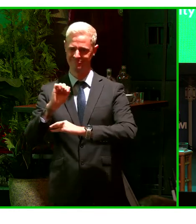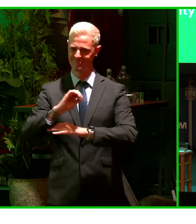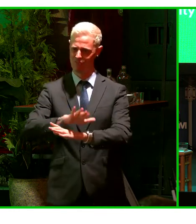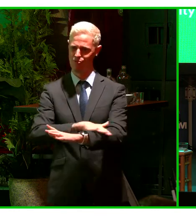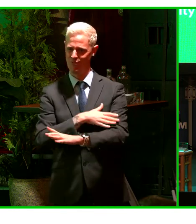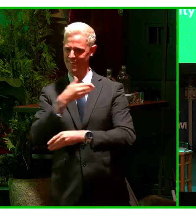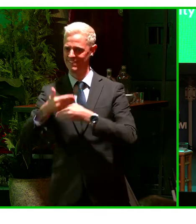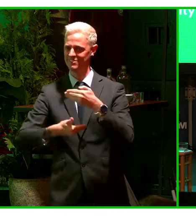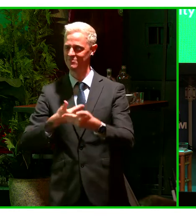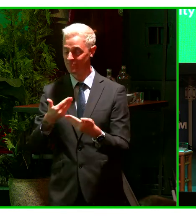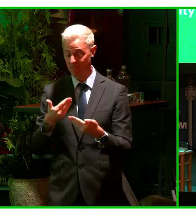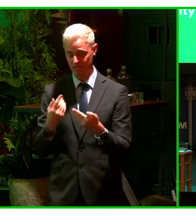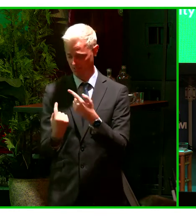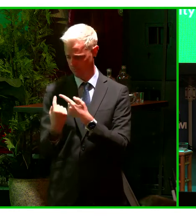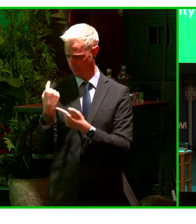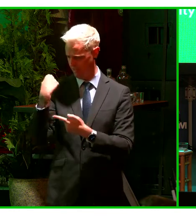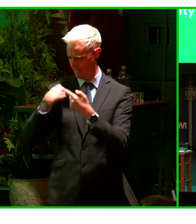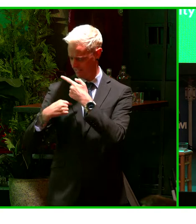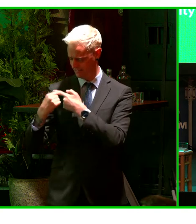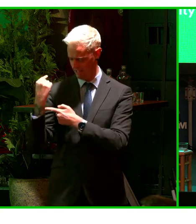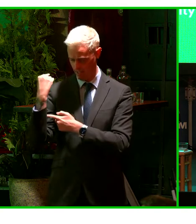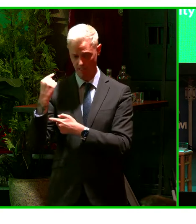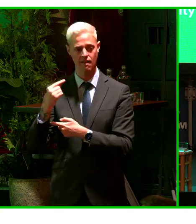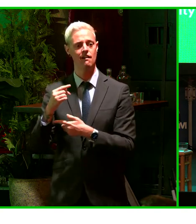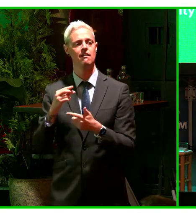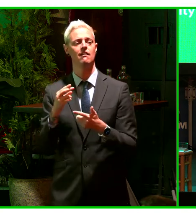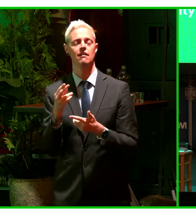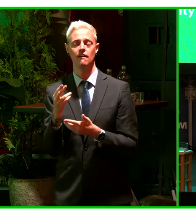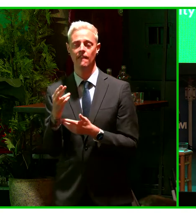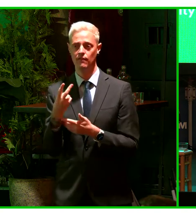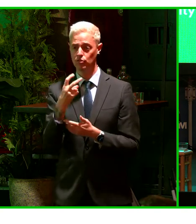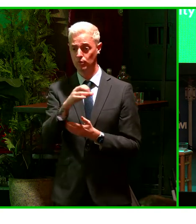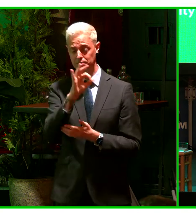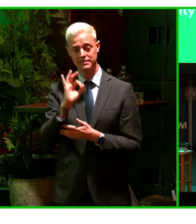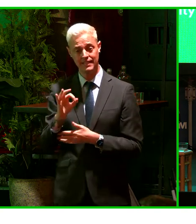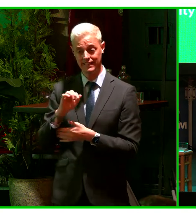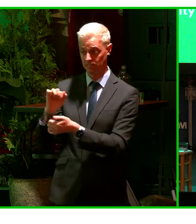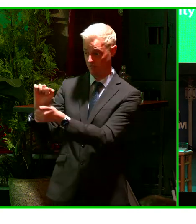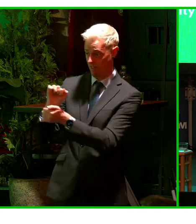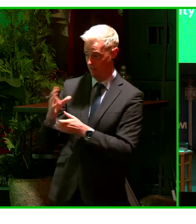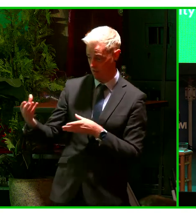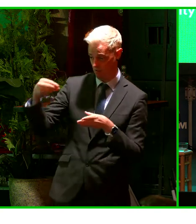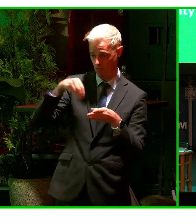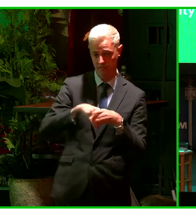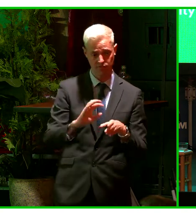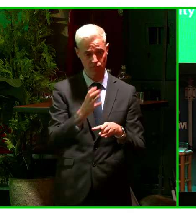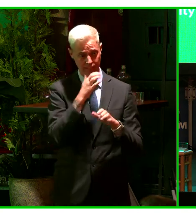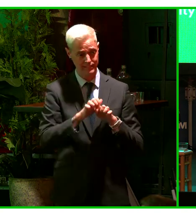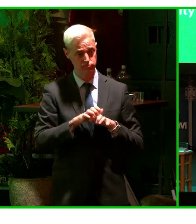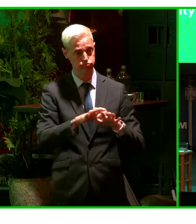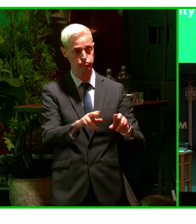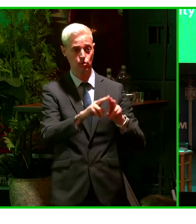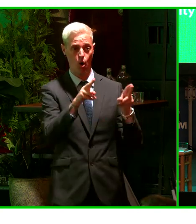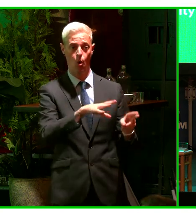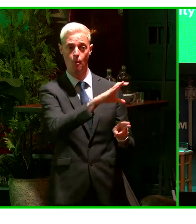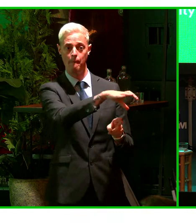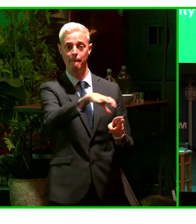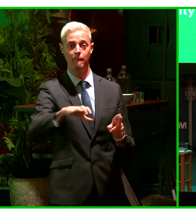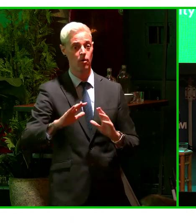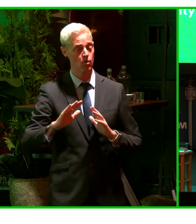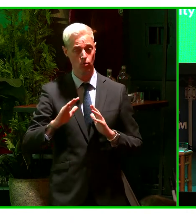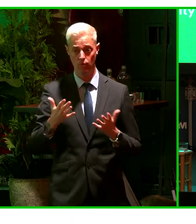is initially blending up to a 20% blend of hydrogen into the gas mains into people's homes without